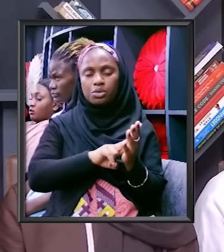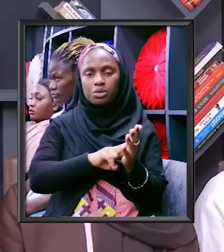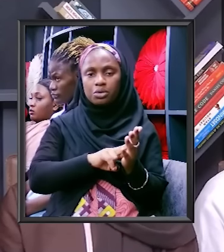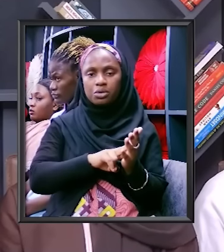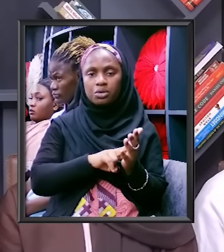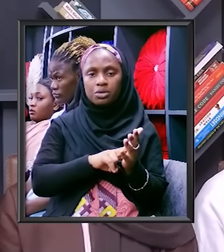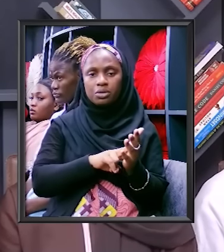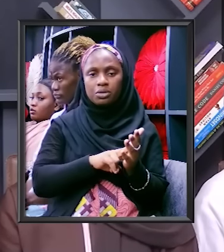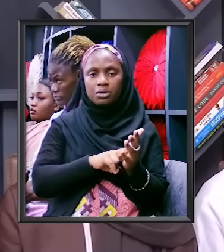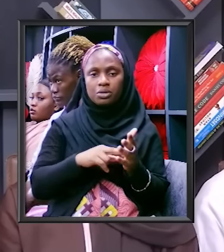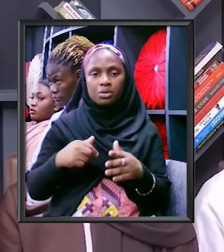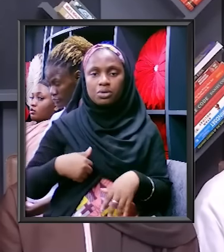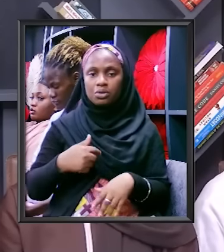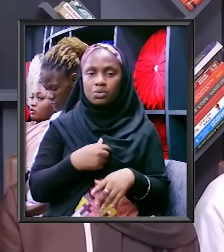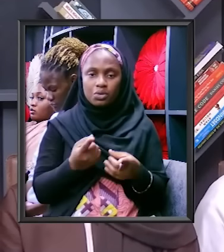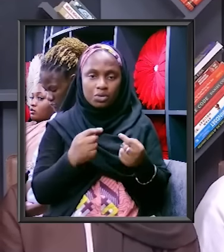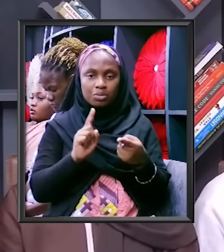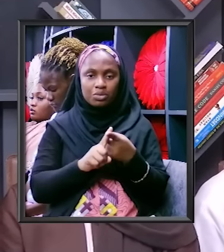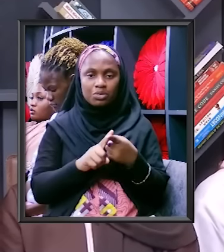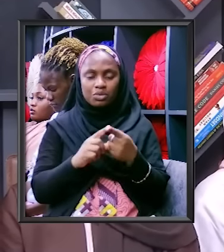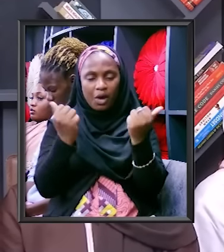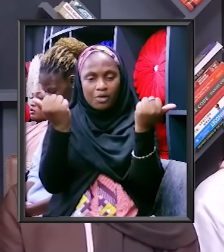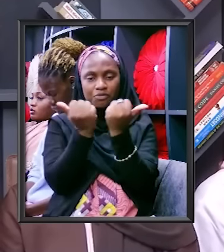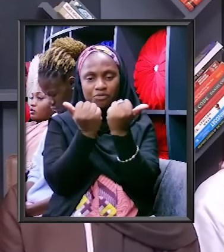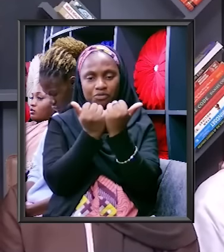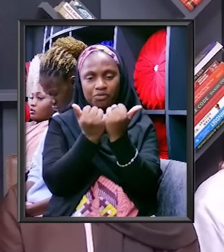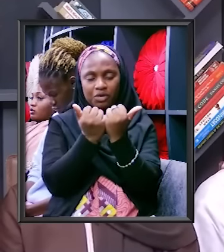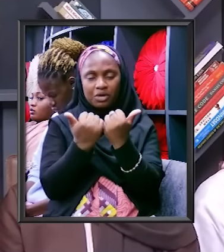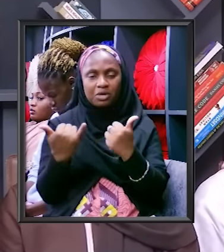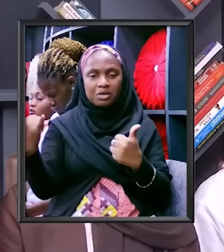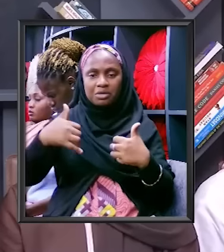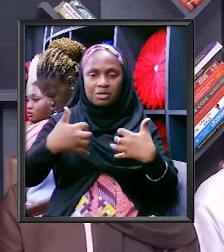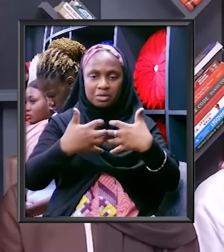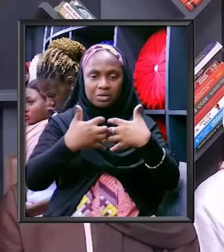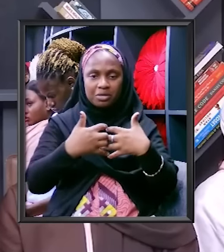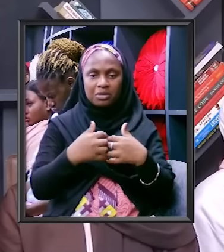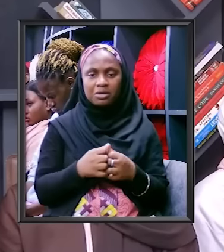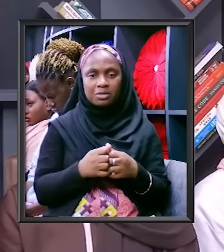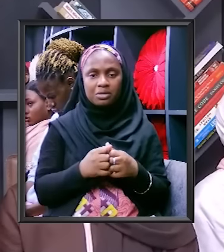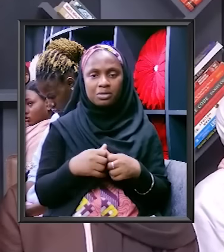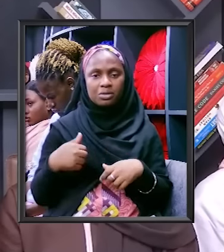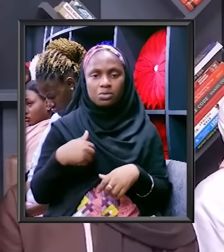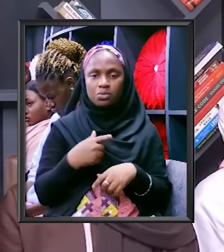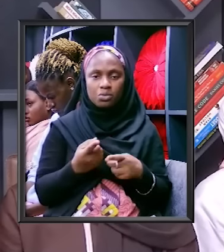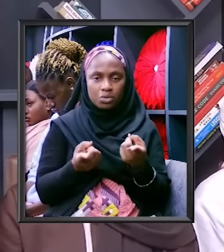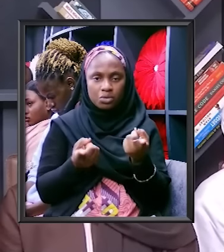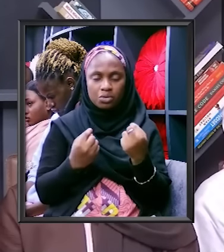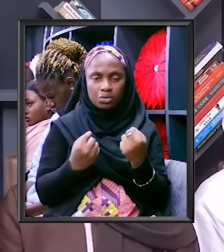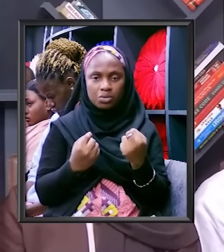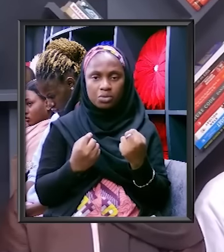report? Say, we can't scatter their gate. Say, we can't forcefully enter.